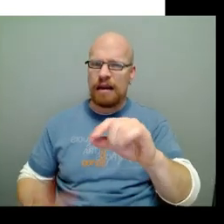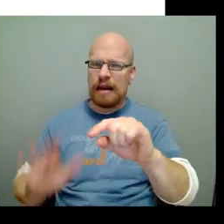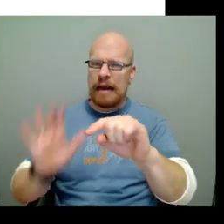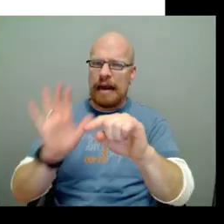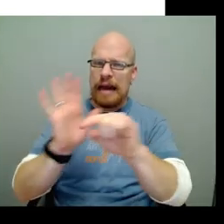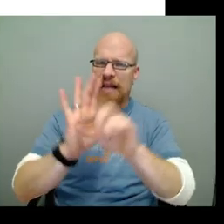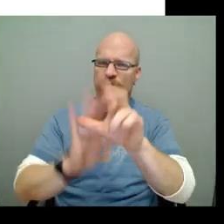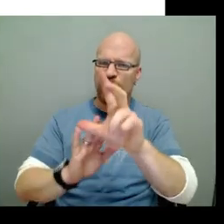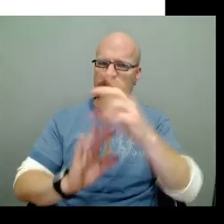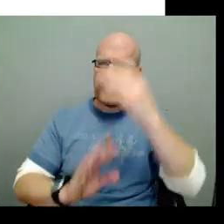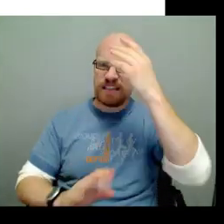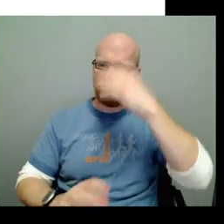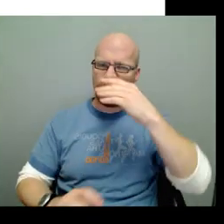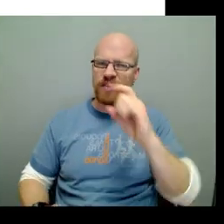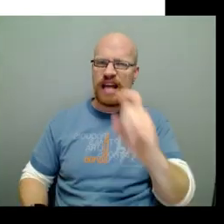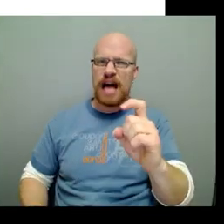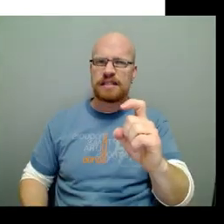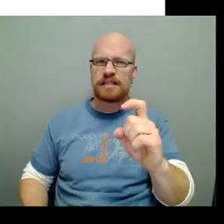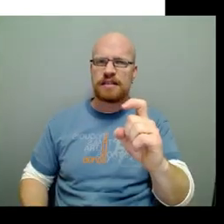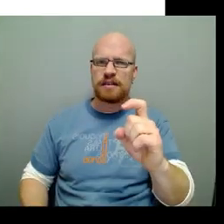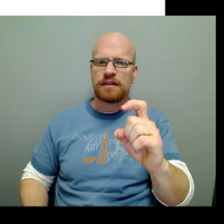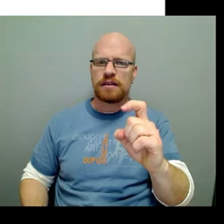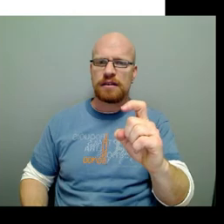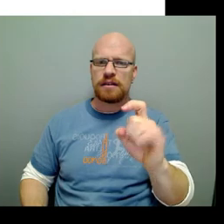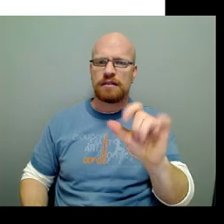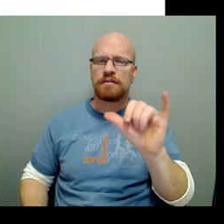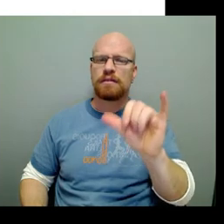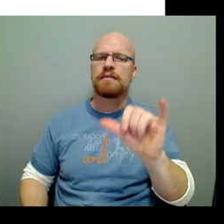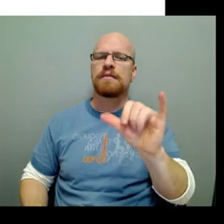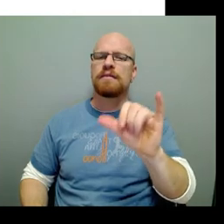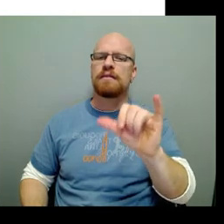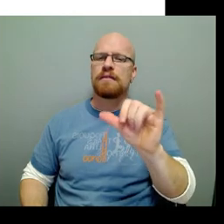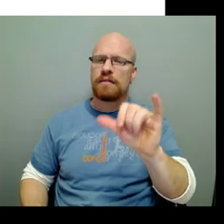That negative 3 is in front of the x.